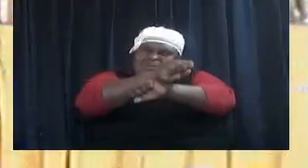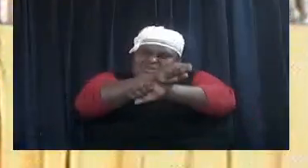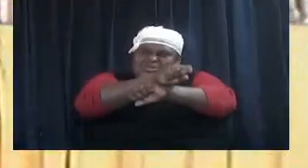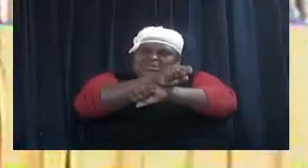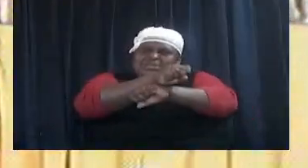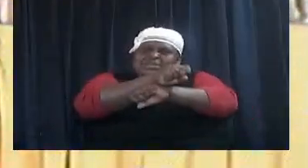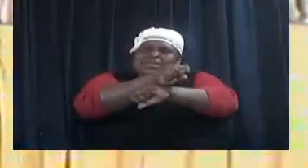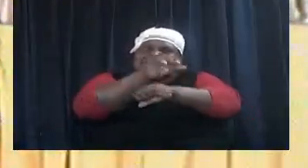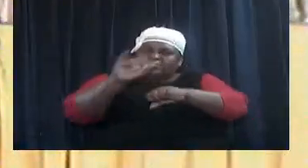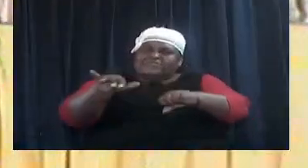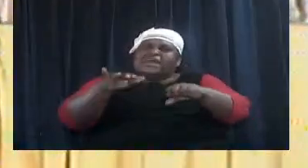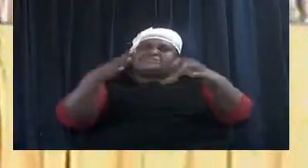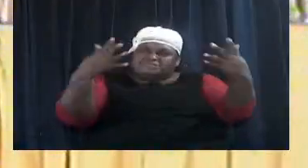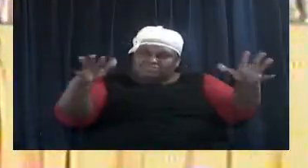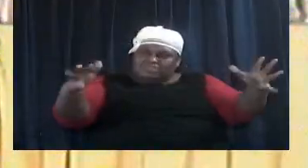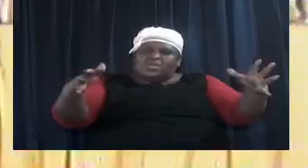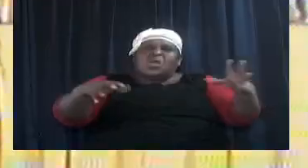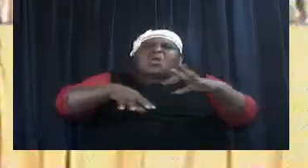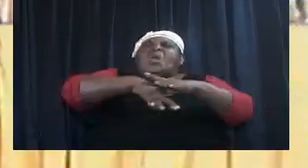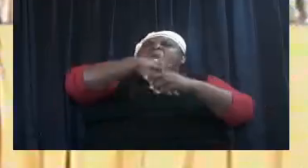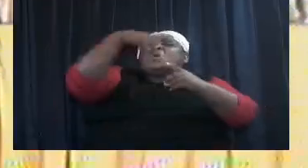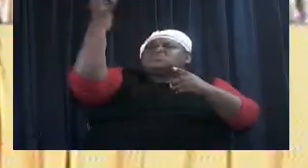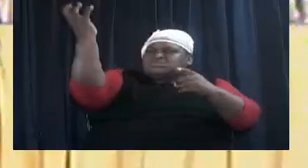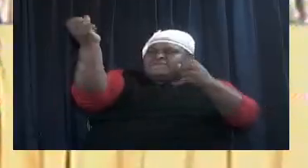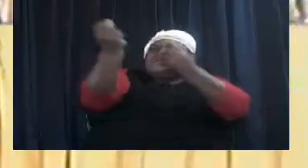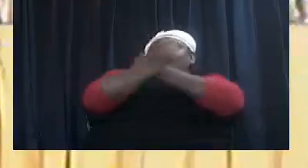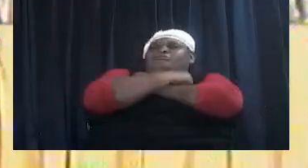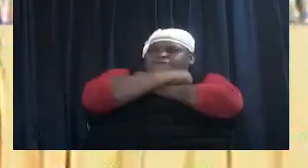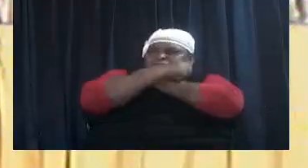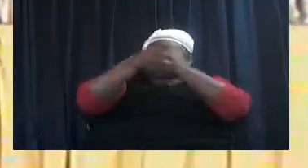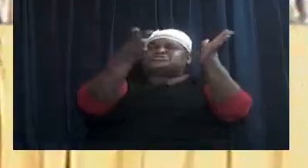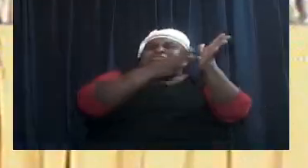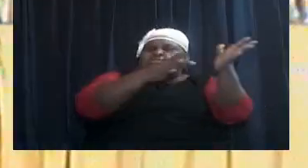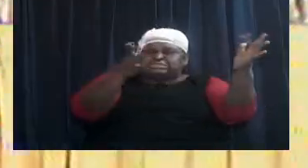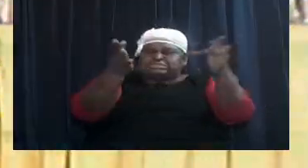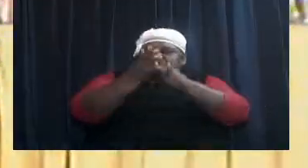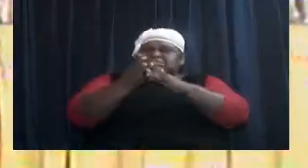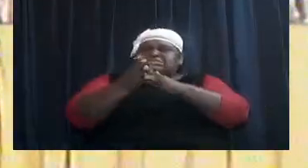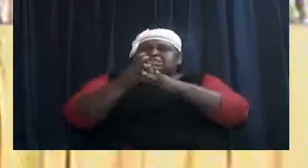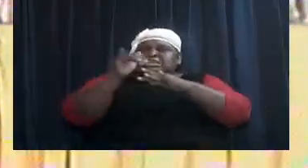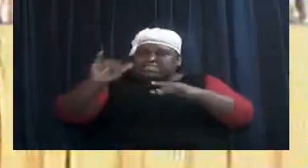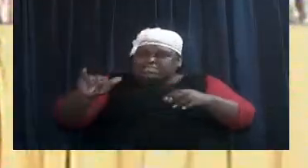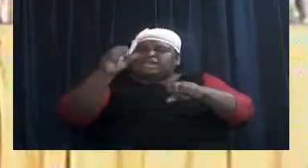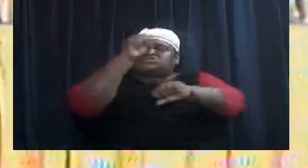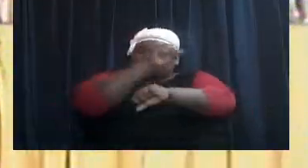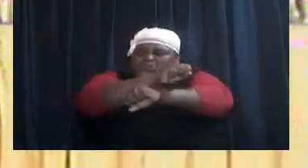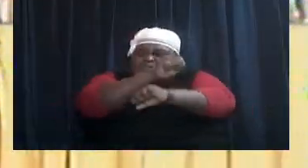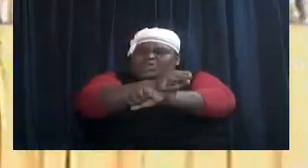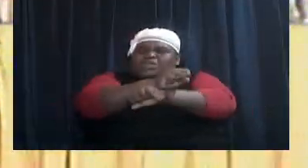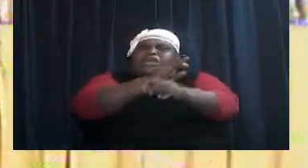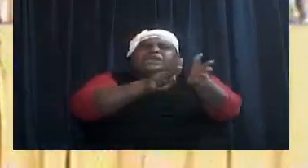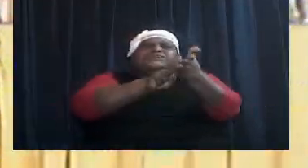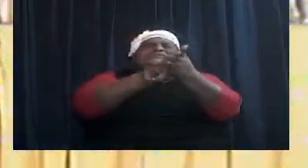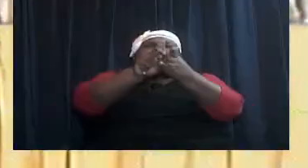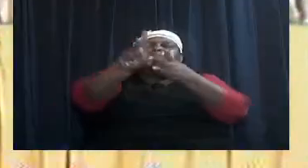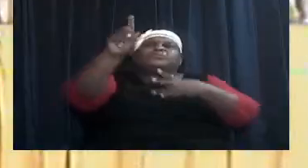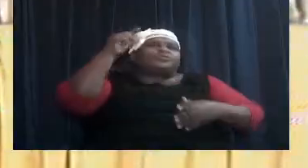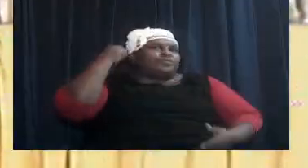done out of a love for God, well, that works is pure gold.